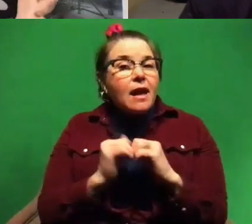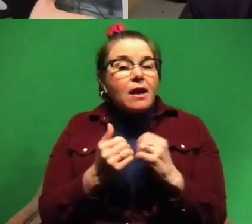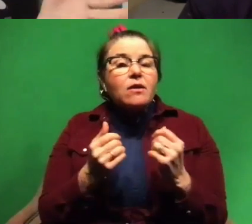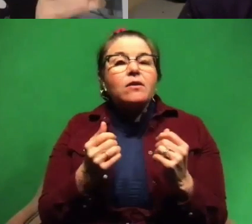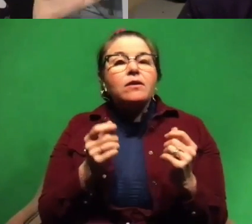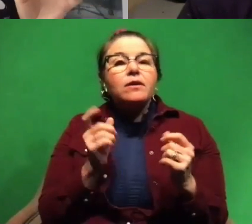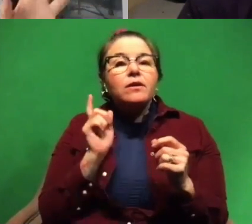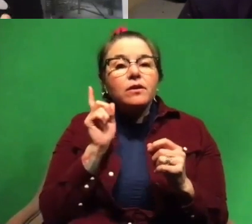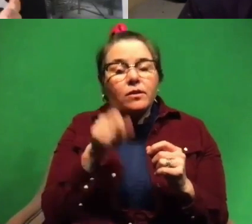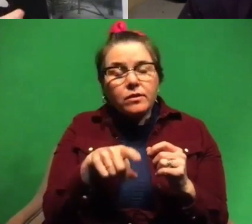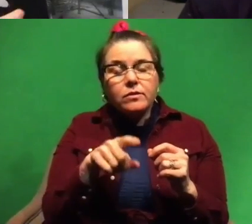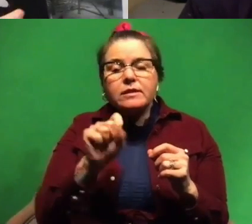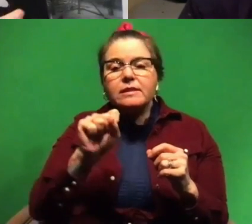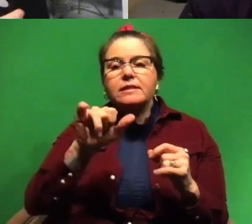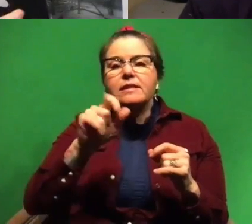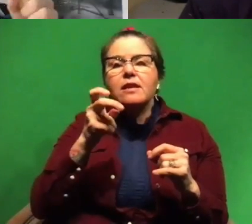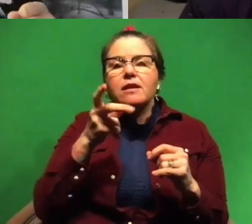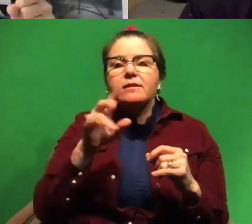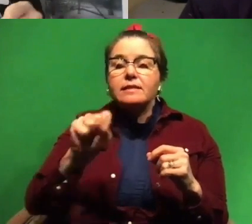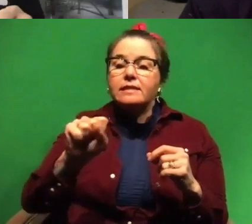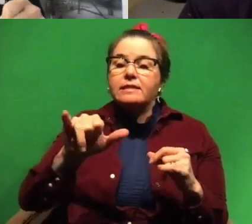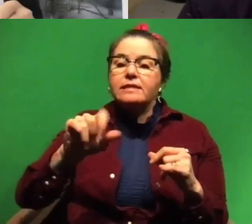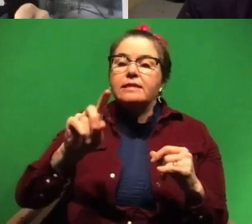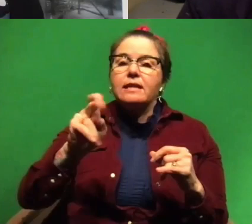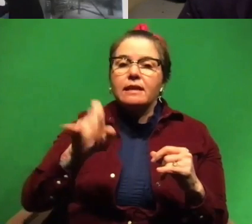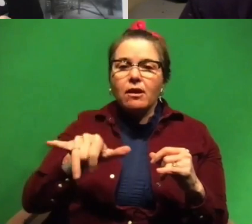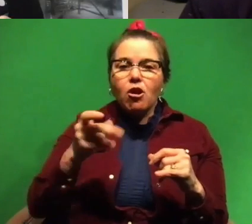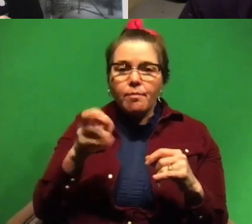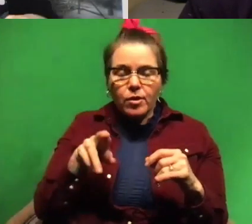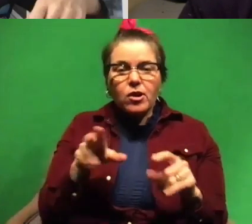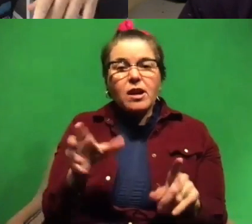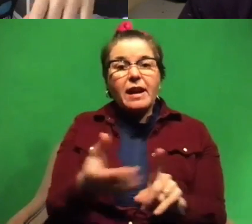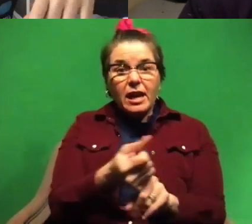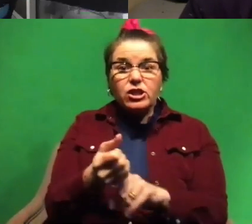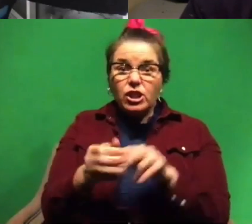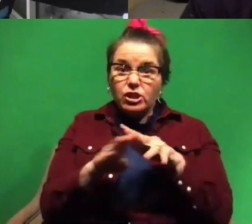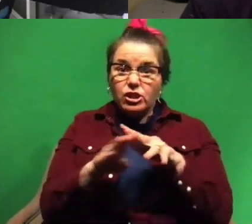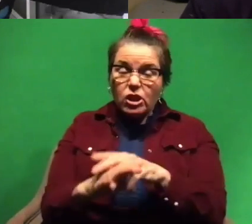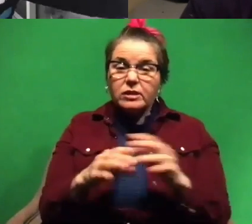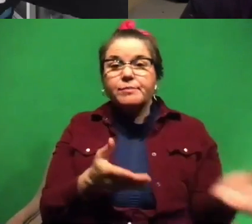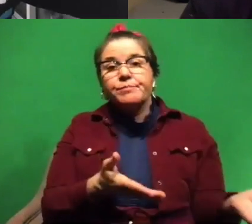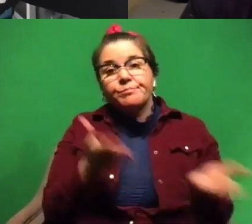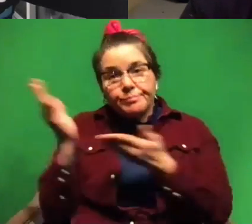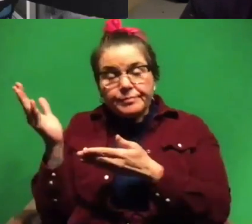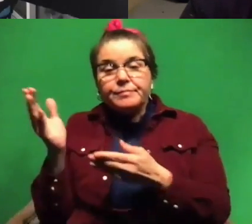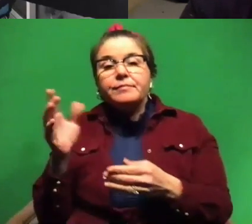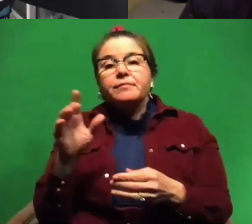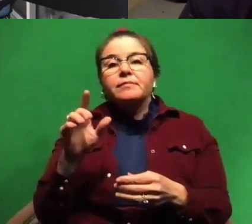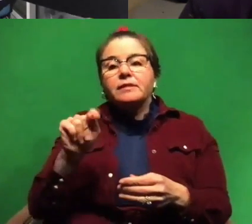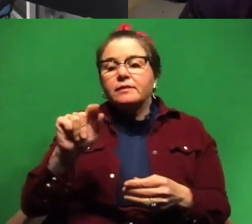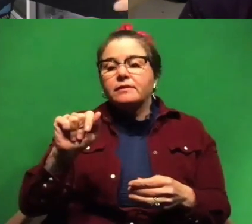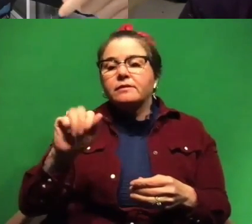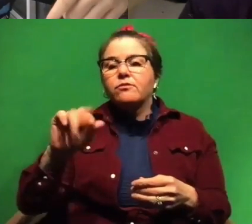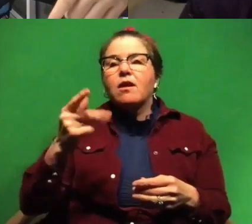going out into Sydney Harbor, going and like catching some sharks and bringing them into Taronga Zoo in